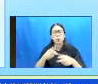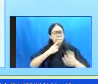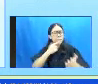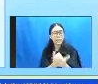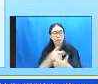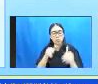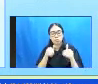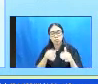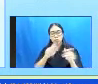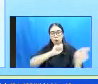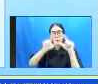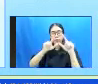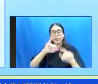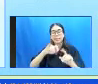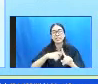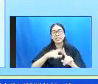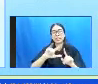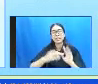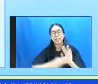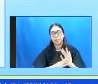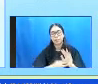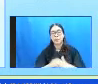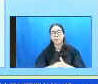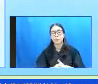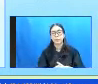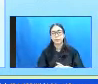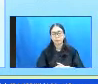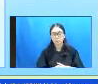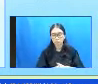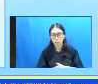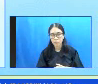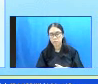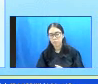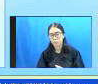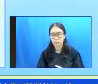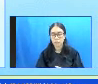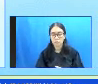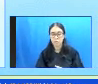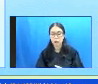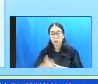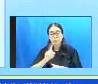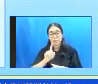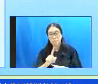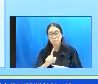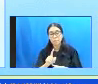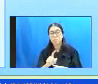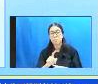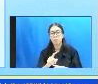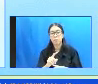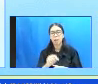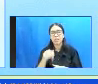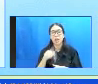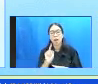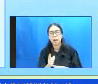Because currently there is a growing demand to address the